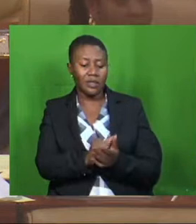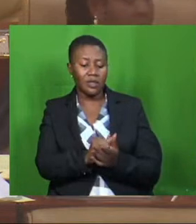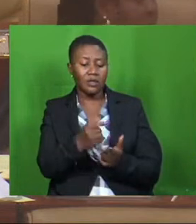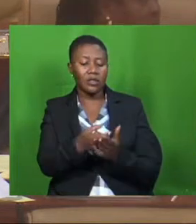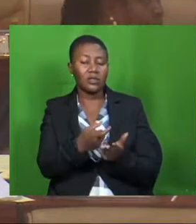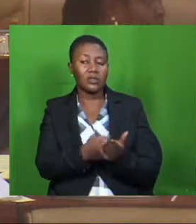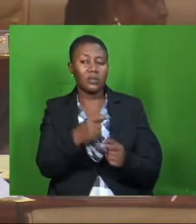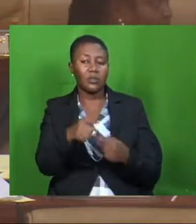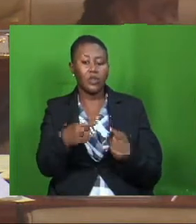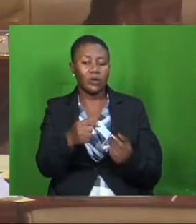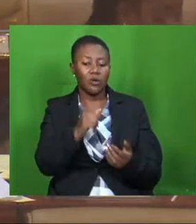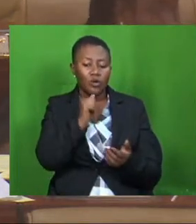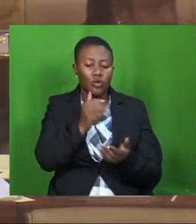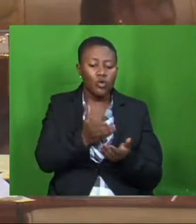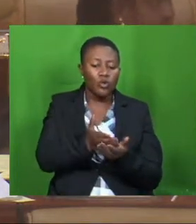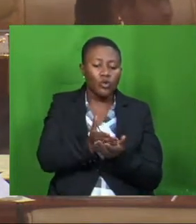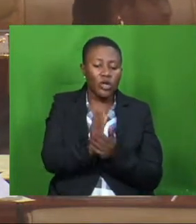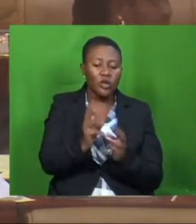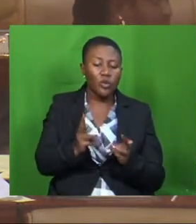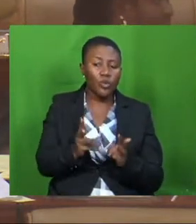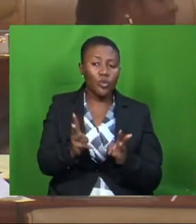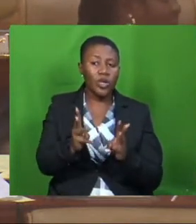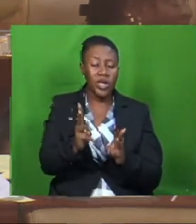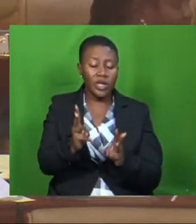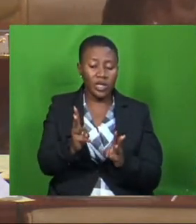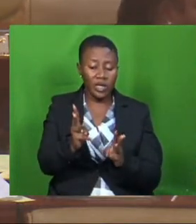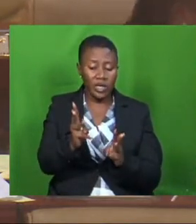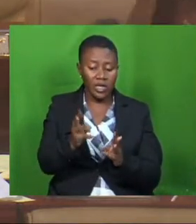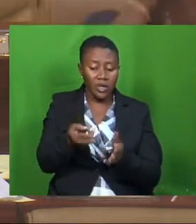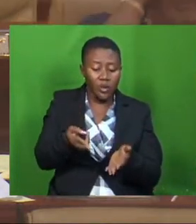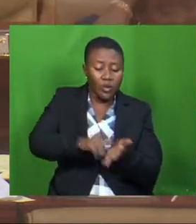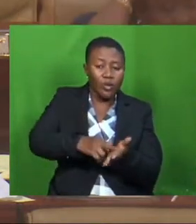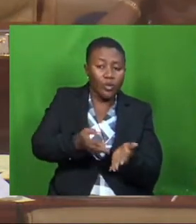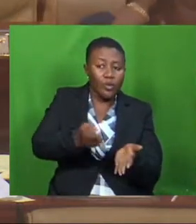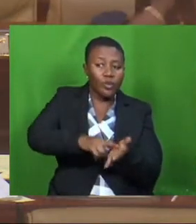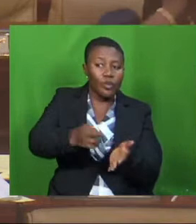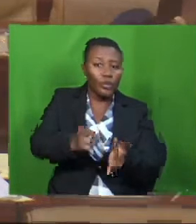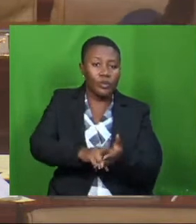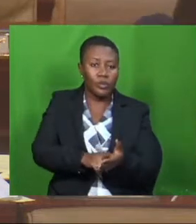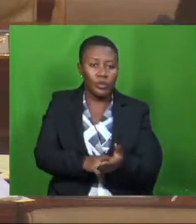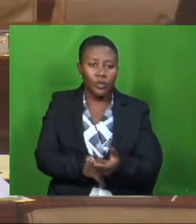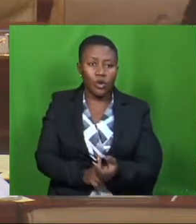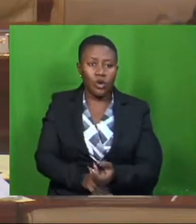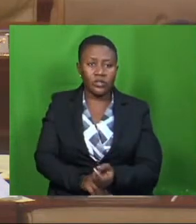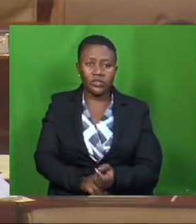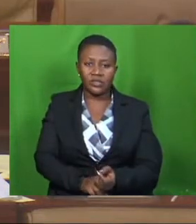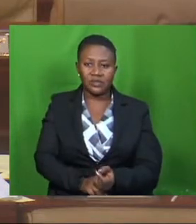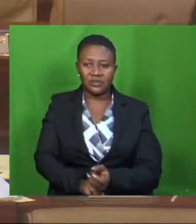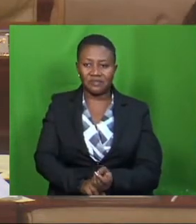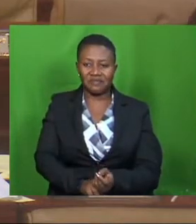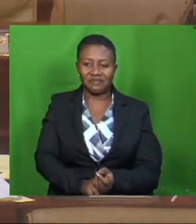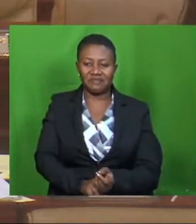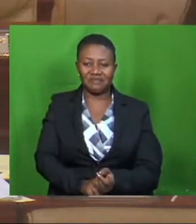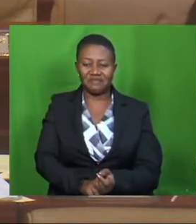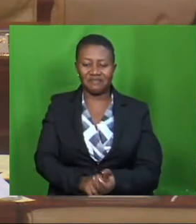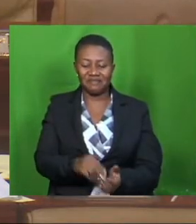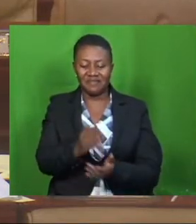the quantum or the value of it is an indication of the level of corruption in the country